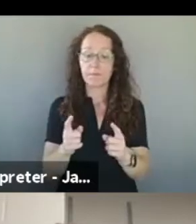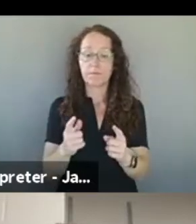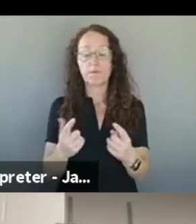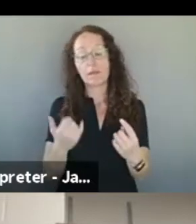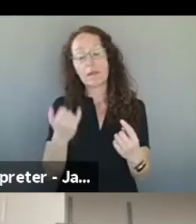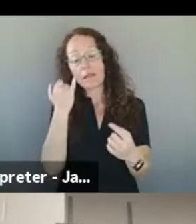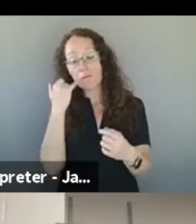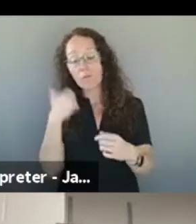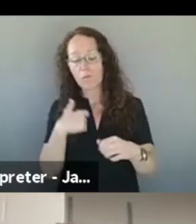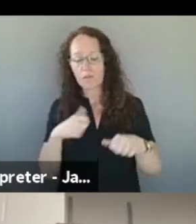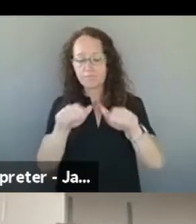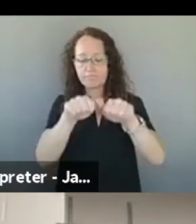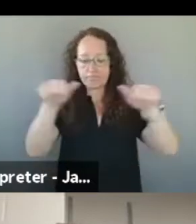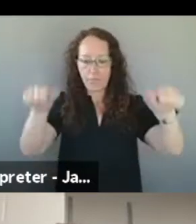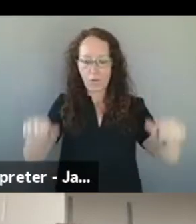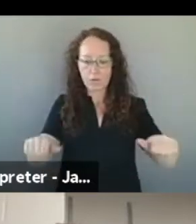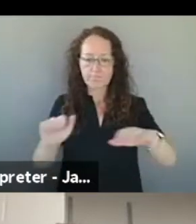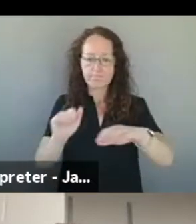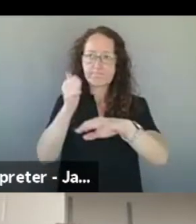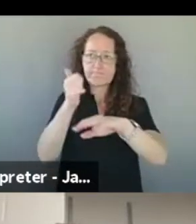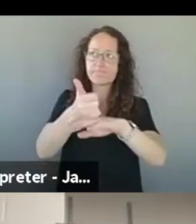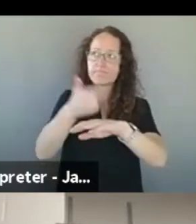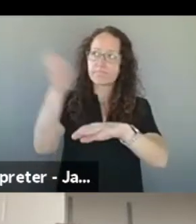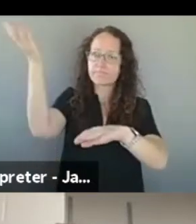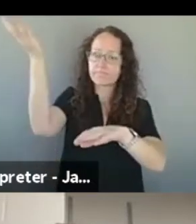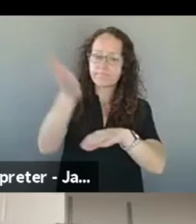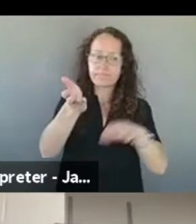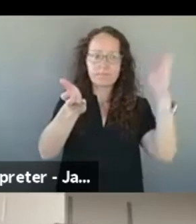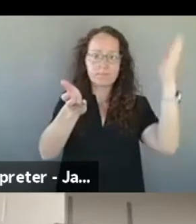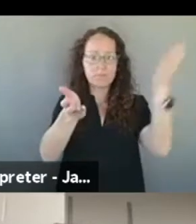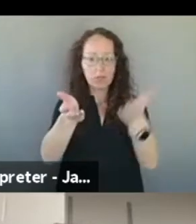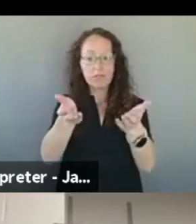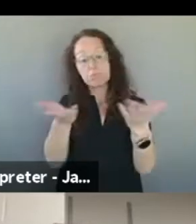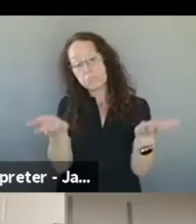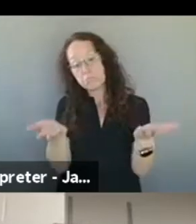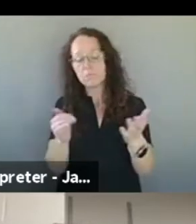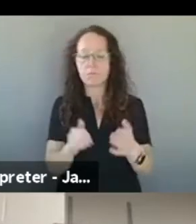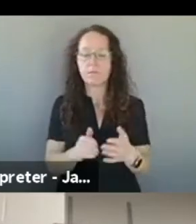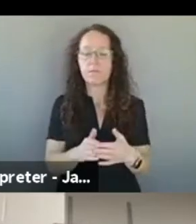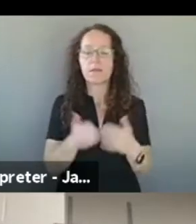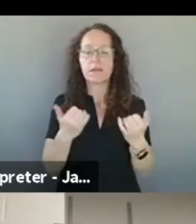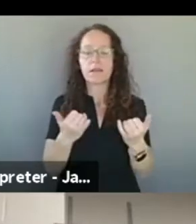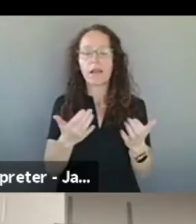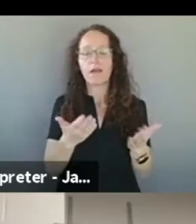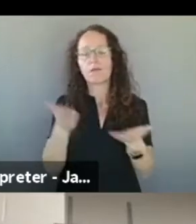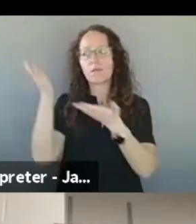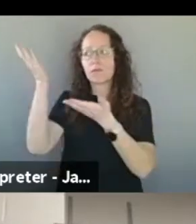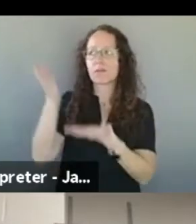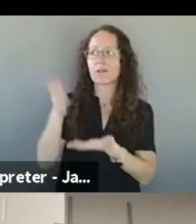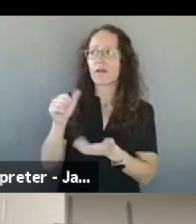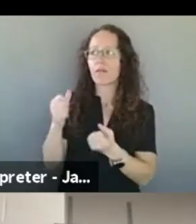will, we are going to bring in some elemental allies here.